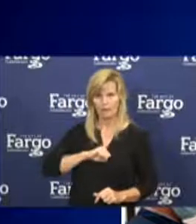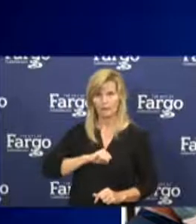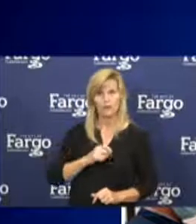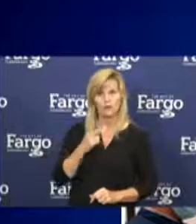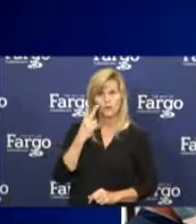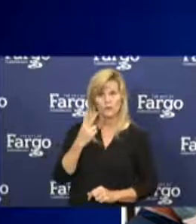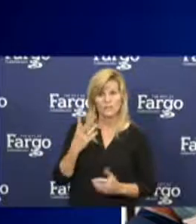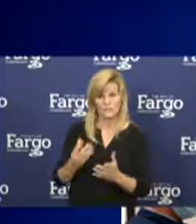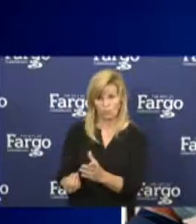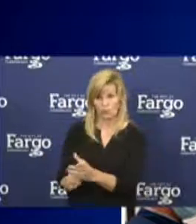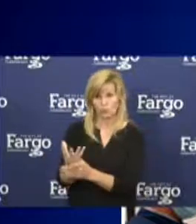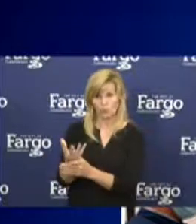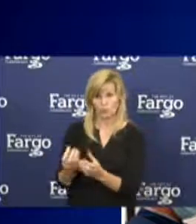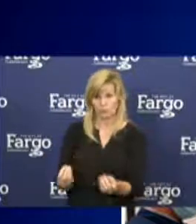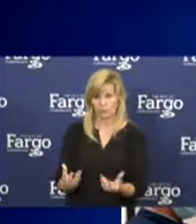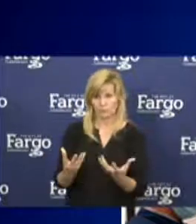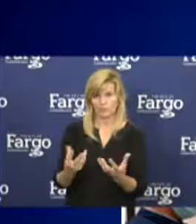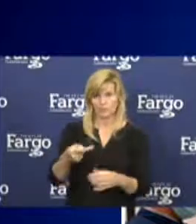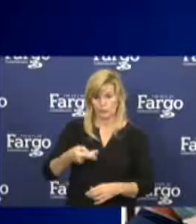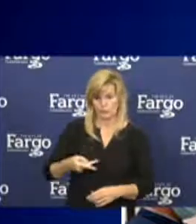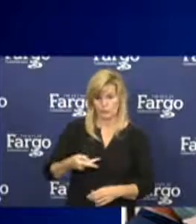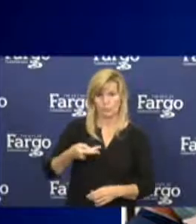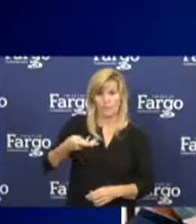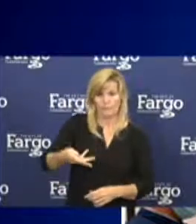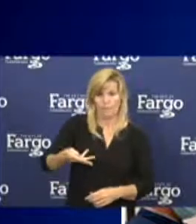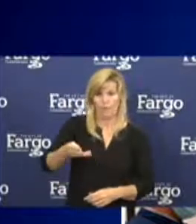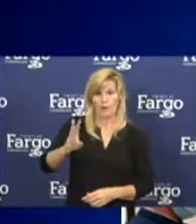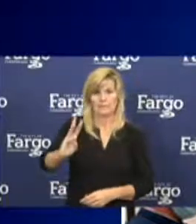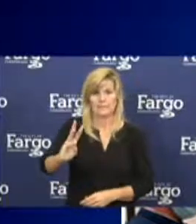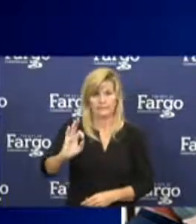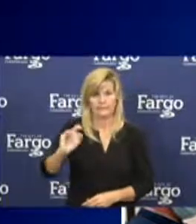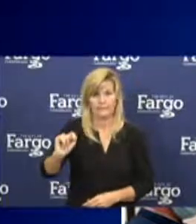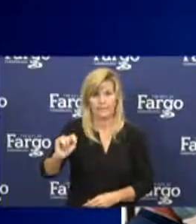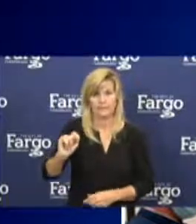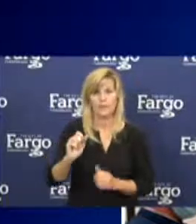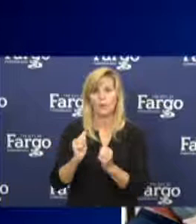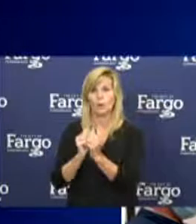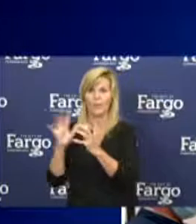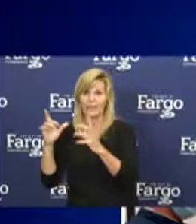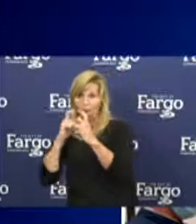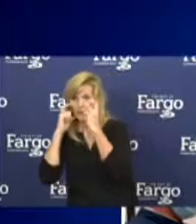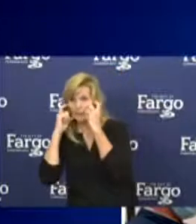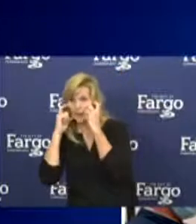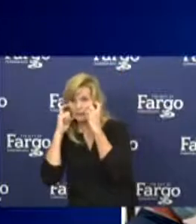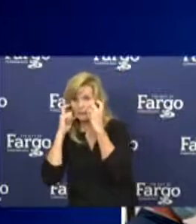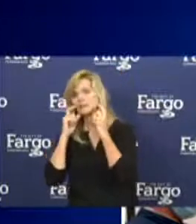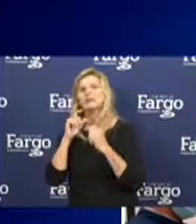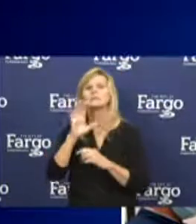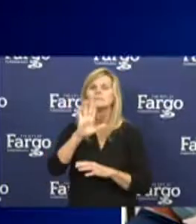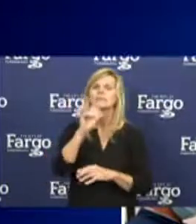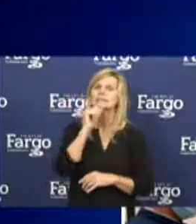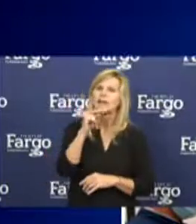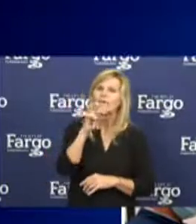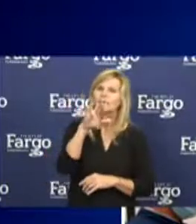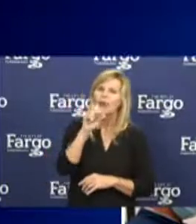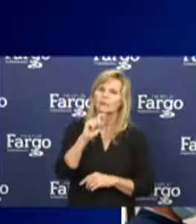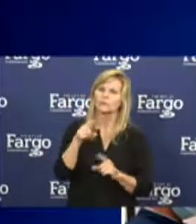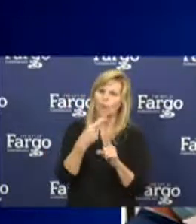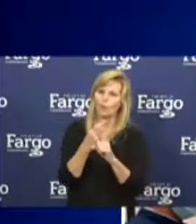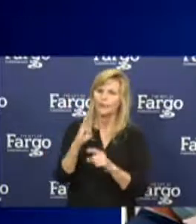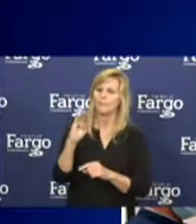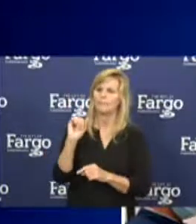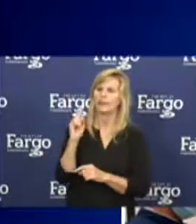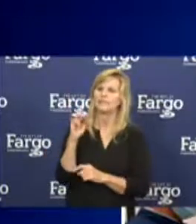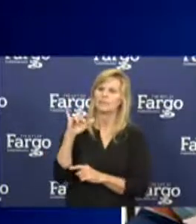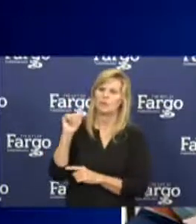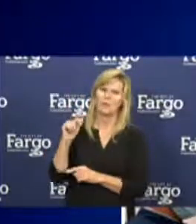those Petri dishes at 2, 4, and 6 feet without a mask. Now, these aren't viruses, this is bacterial colonies, but it's a